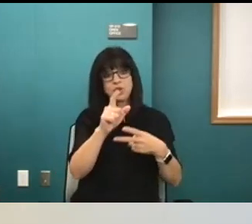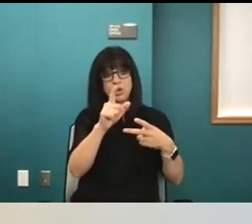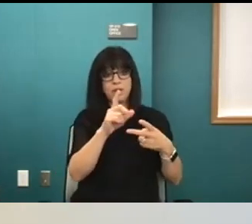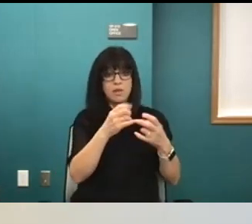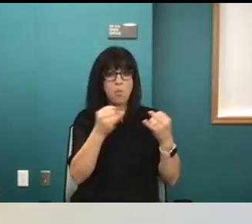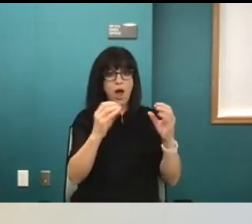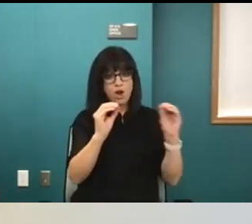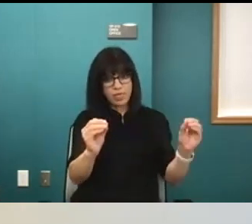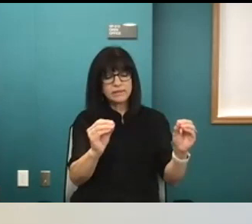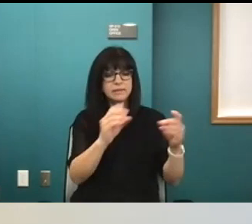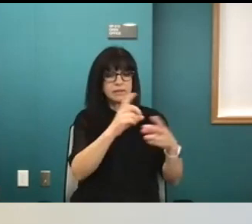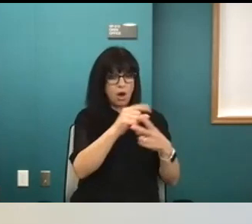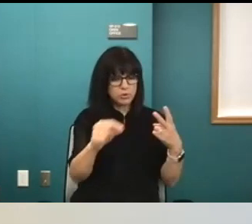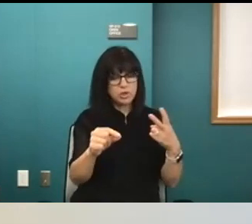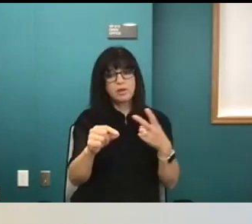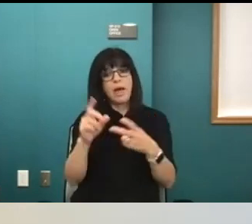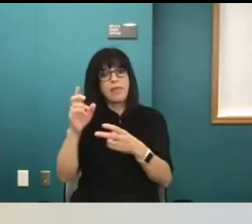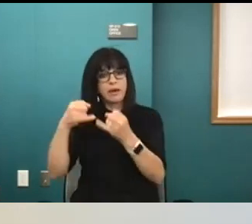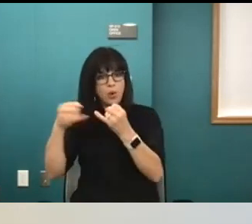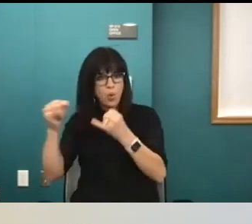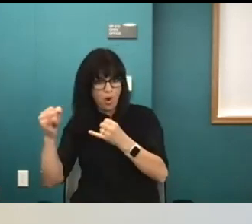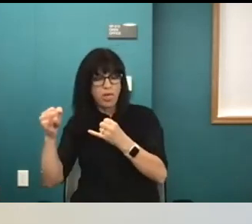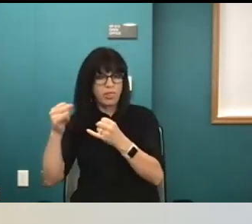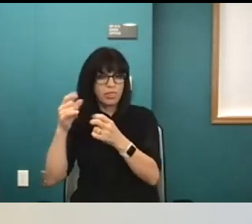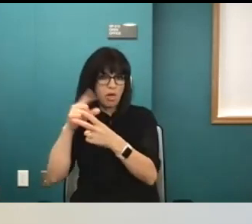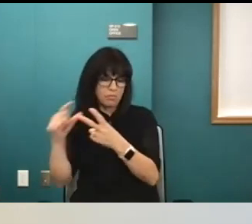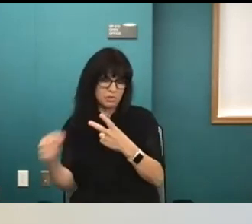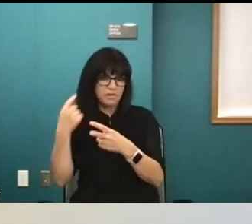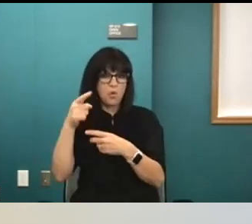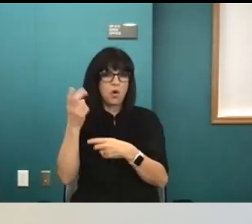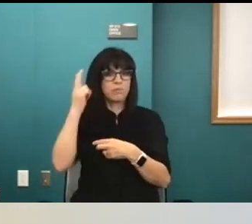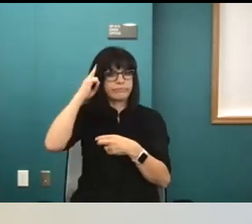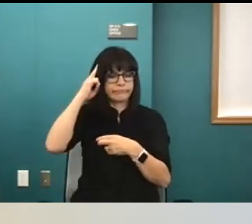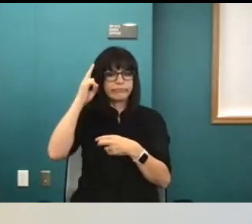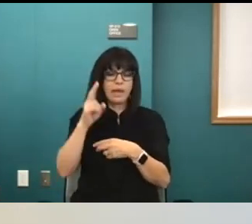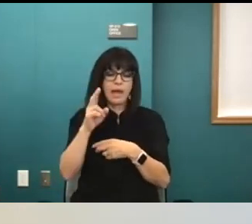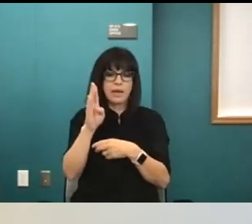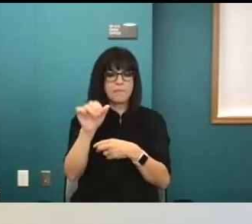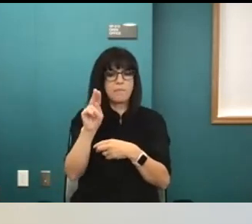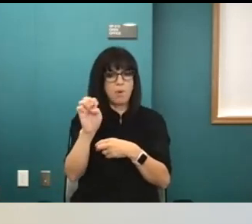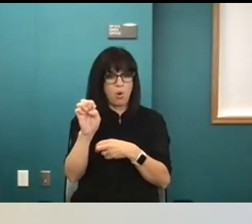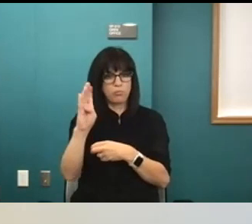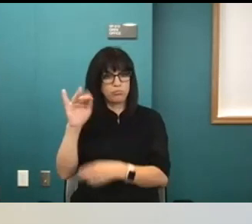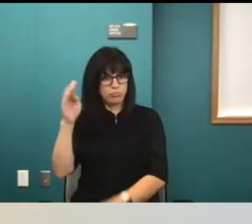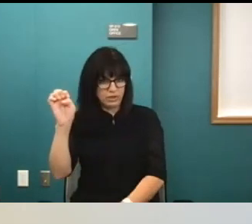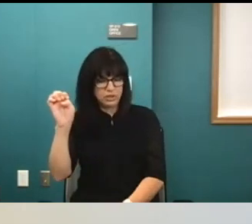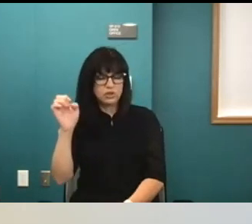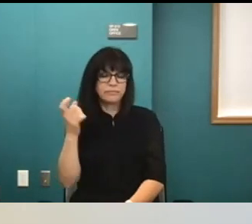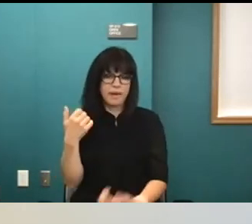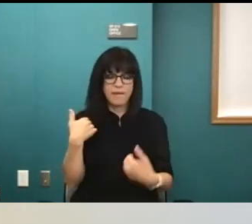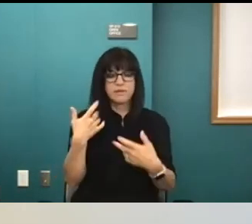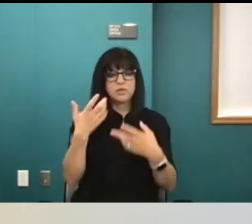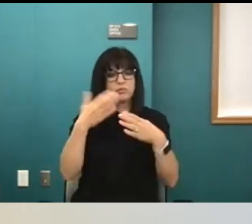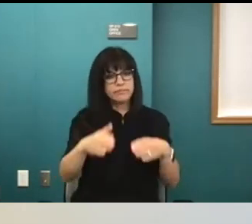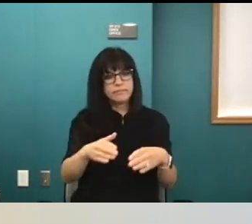we have the telecoil options for both product lines, for both cochlear implants and bone bridge. To break down digital